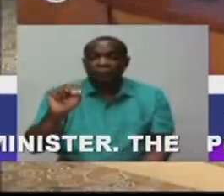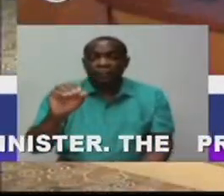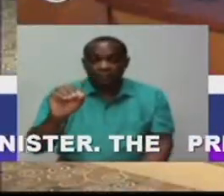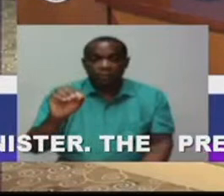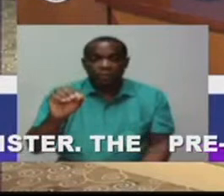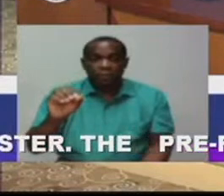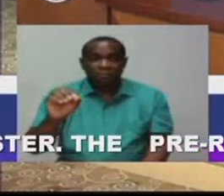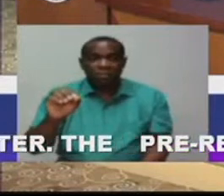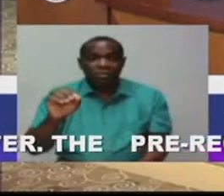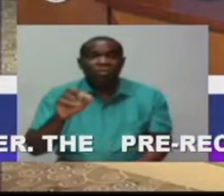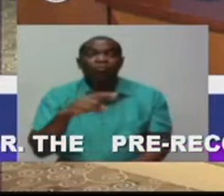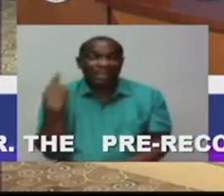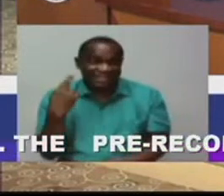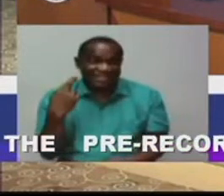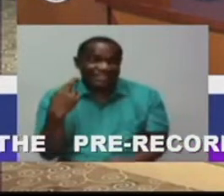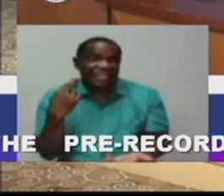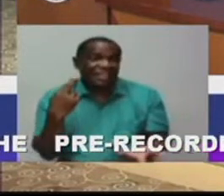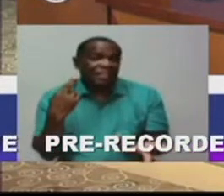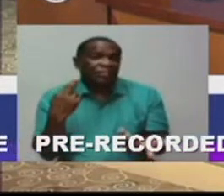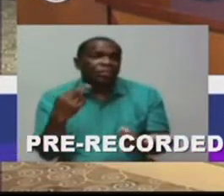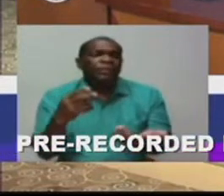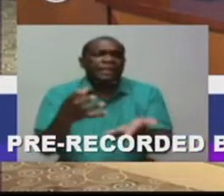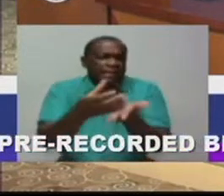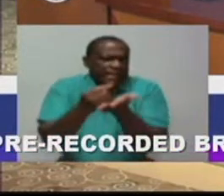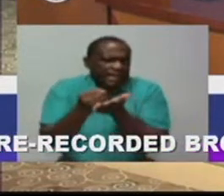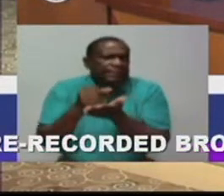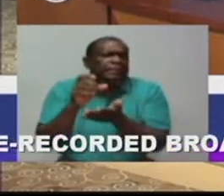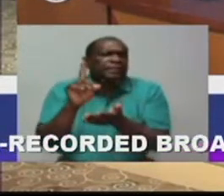I take advantage of having more than two questions to ask, right?